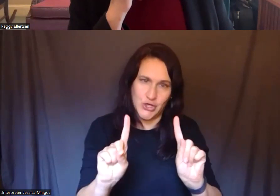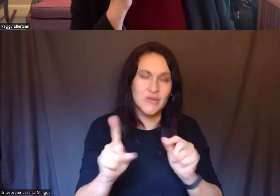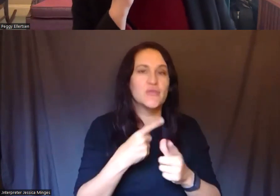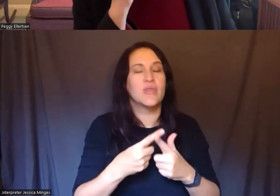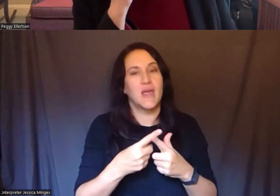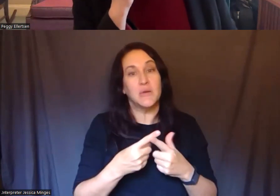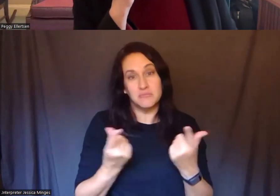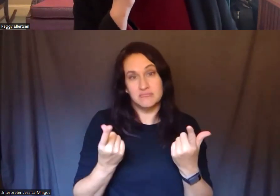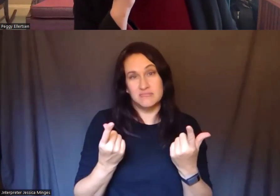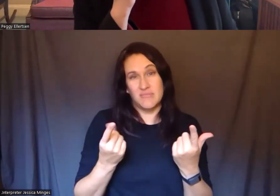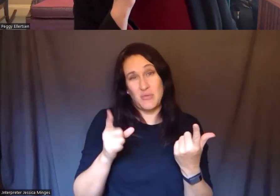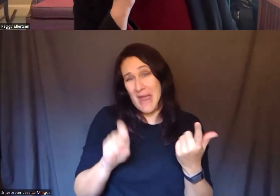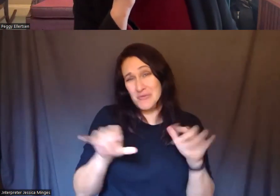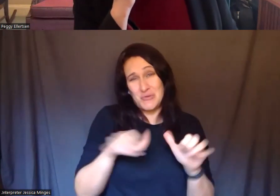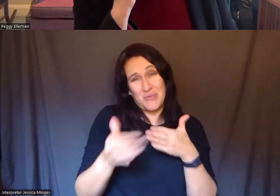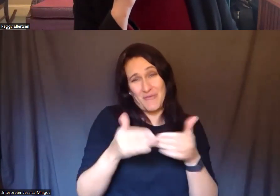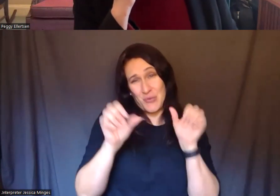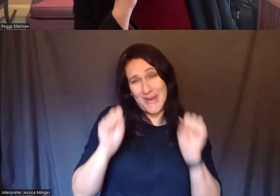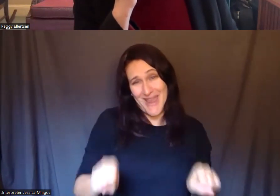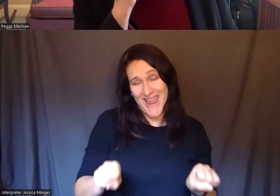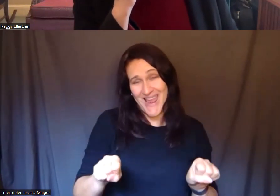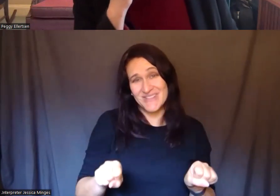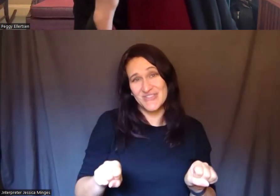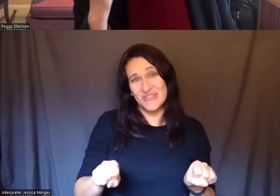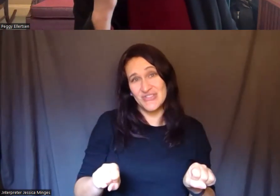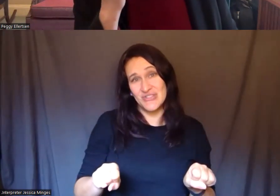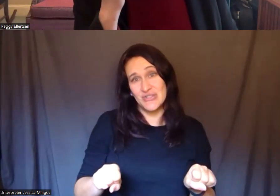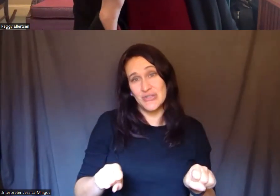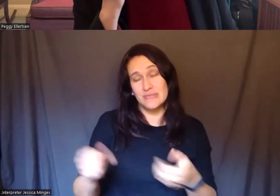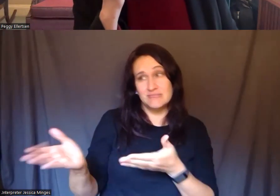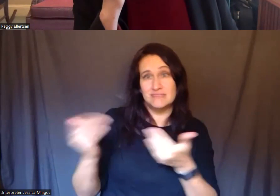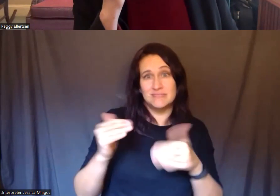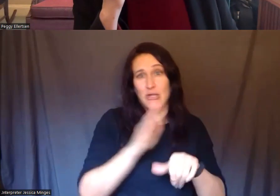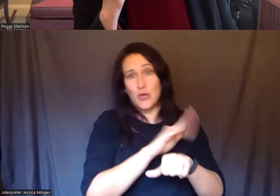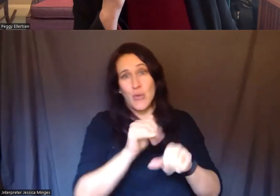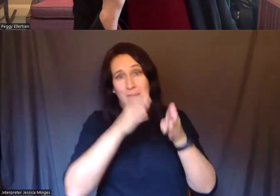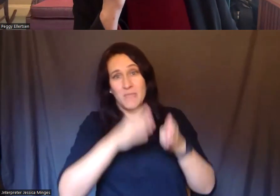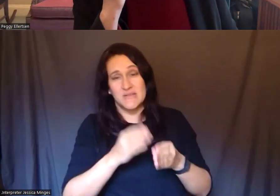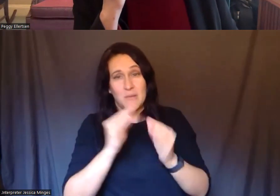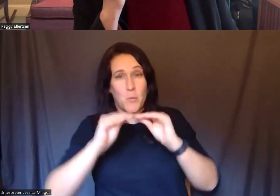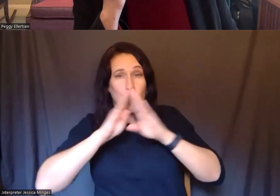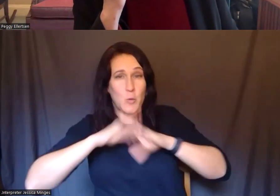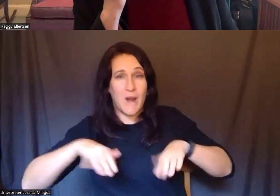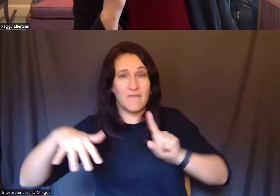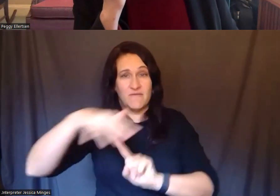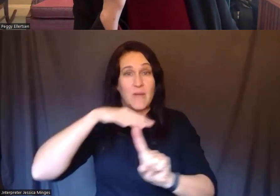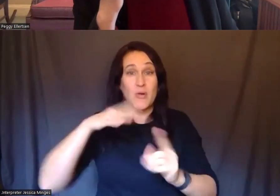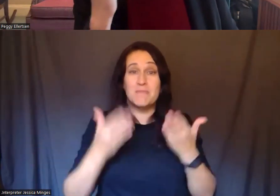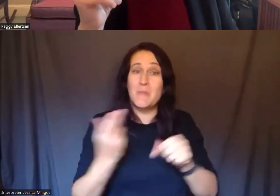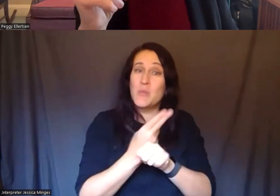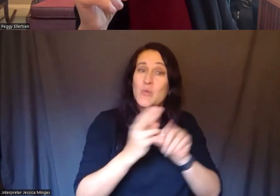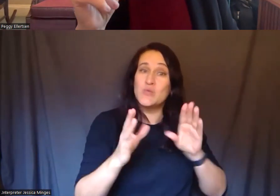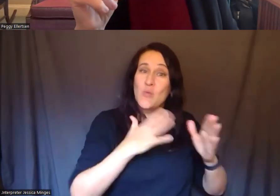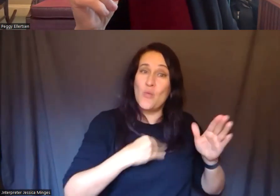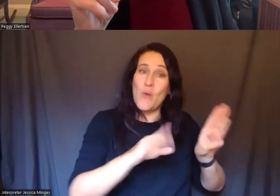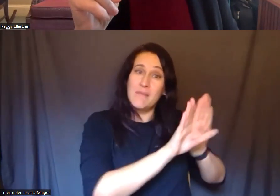do whatever you can to get that person into a quieter environment, or even using a whiteboard. I had